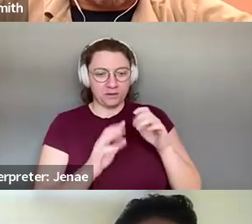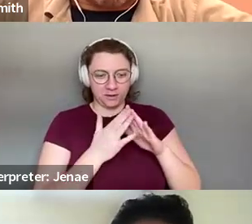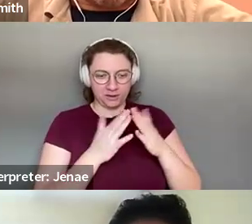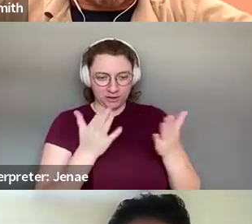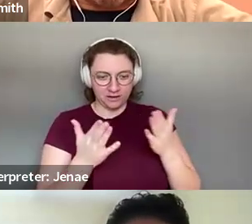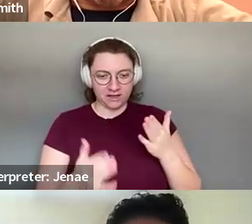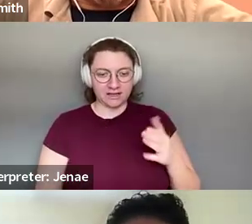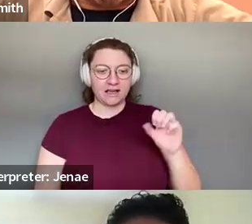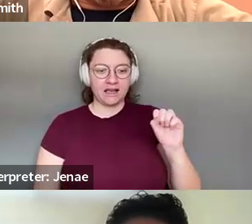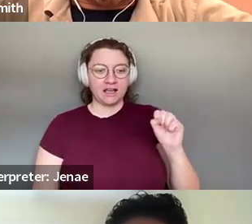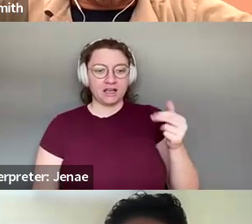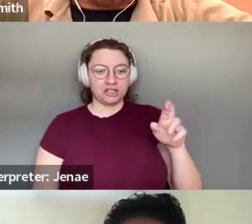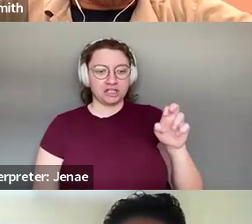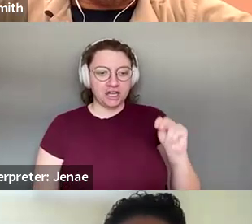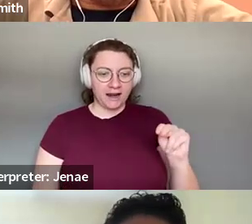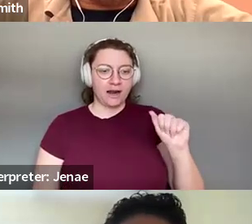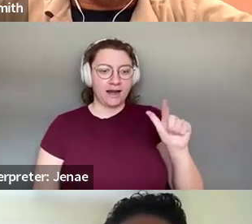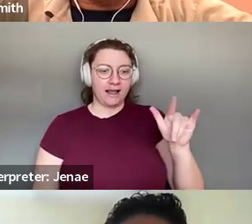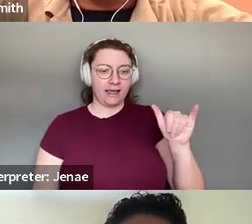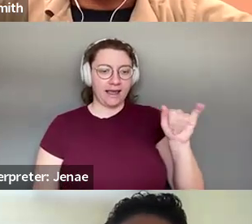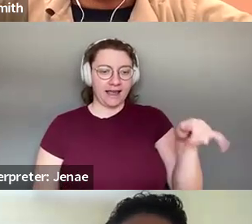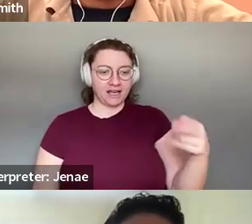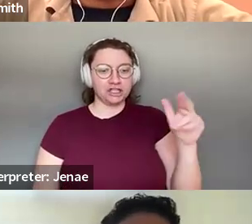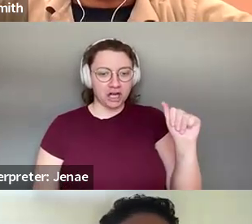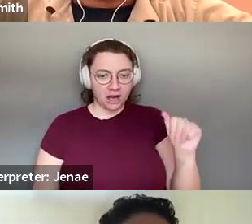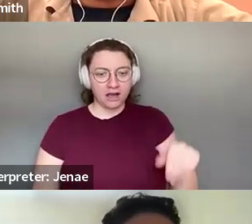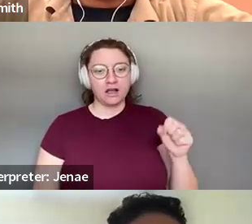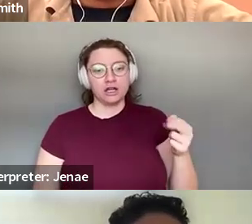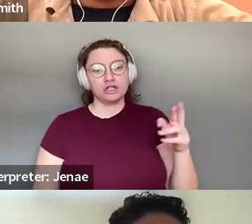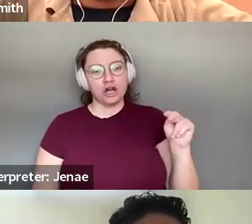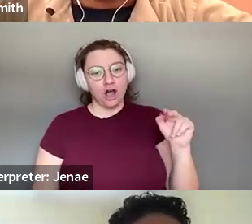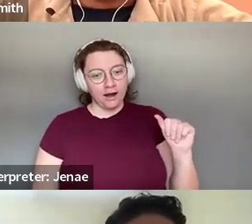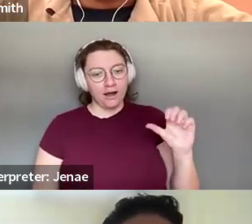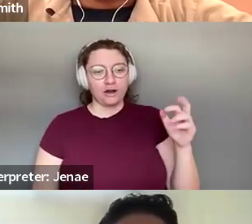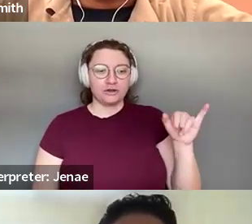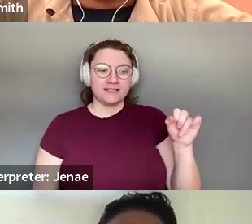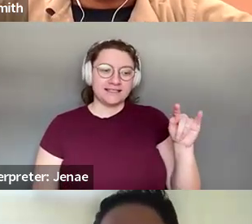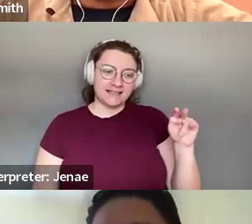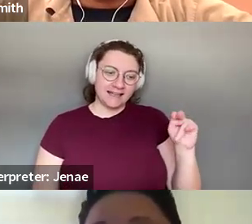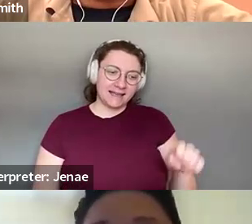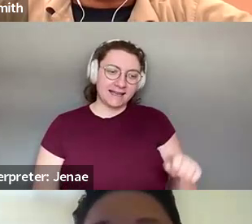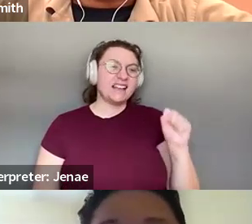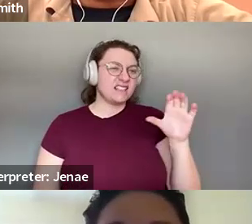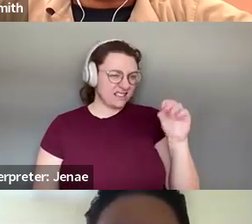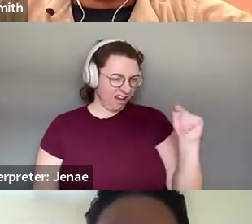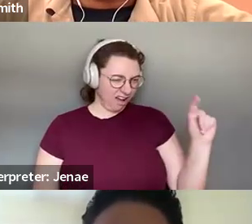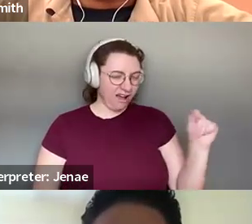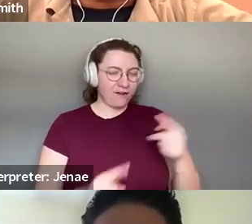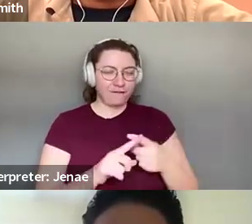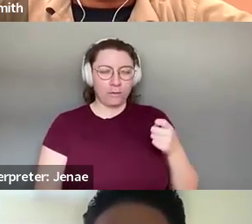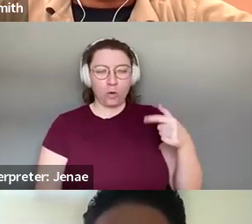and Elijah as well. We have Shauna and Christine and our manager, Scott, from our Quality Assurance and Compliance